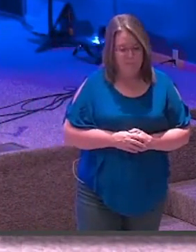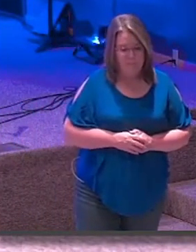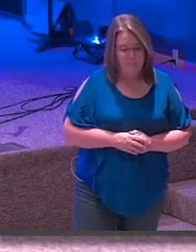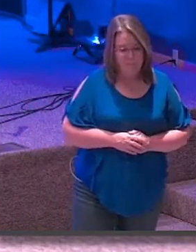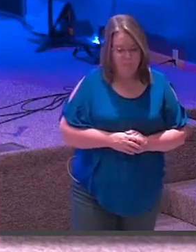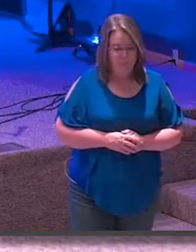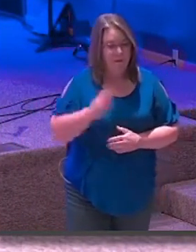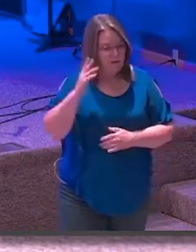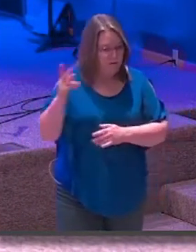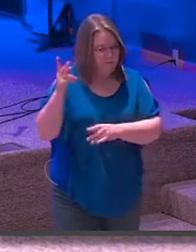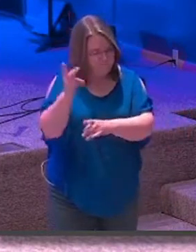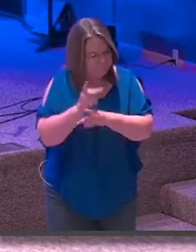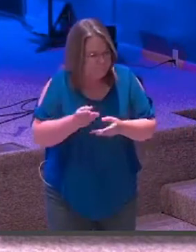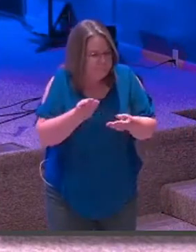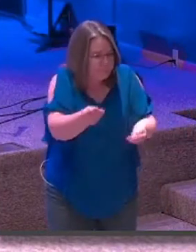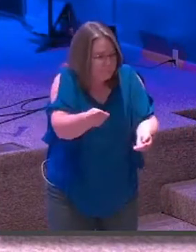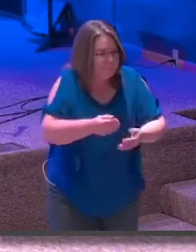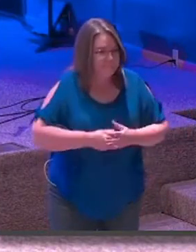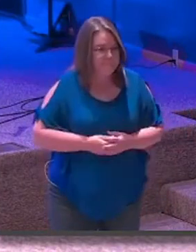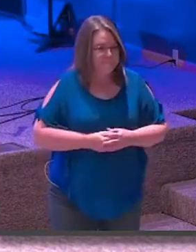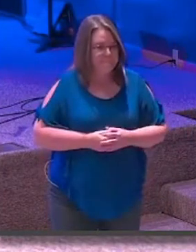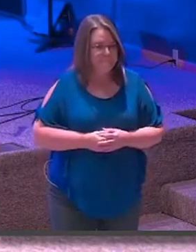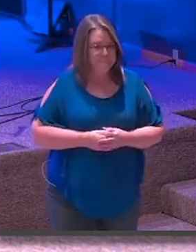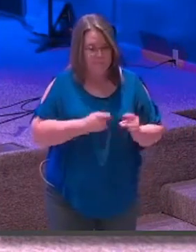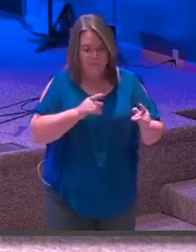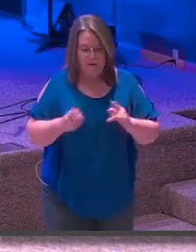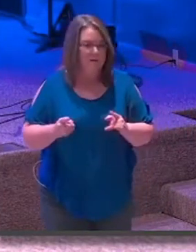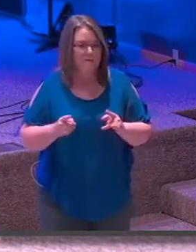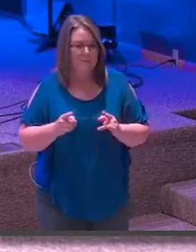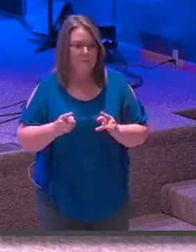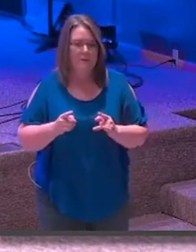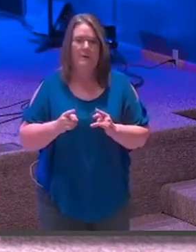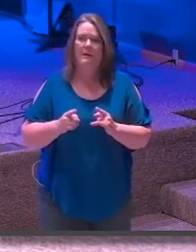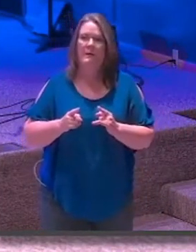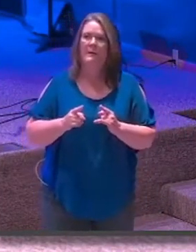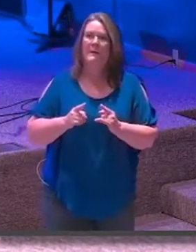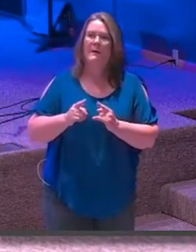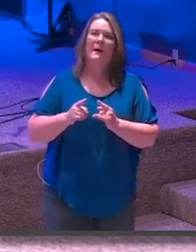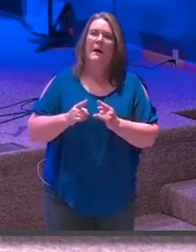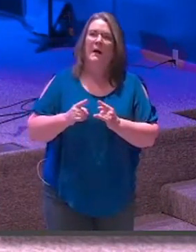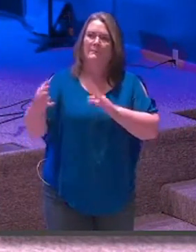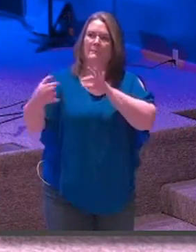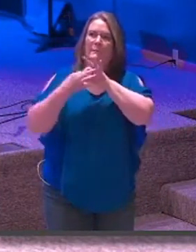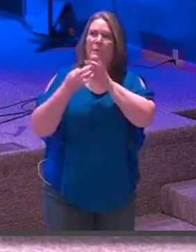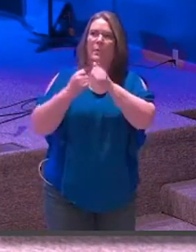provide as we align with His purposes.